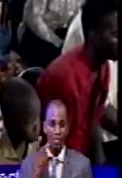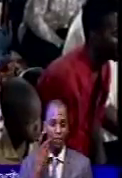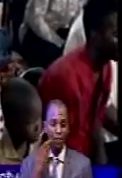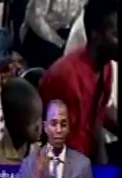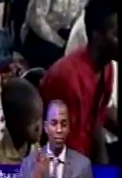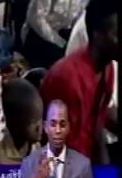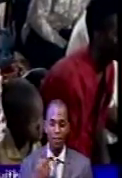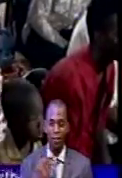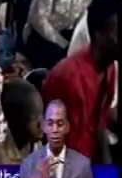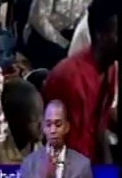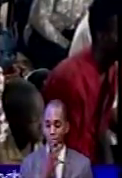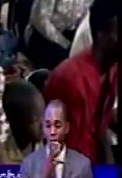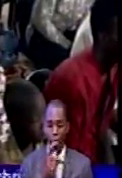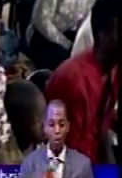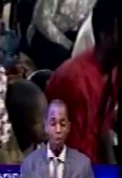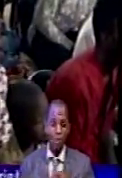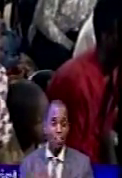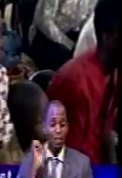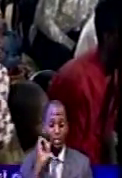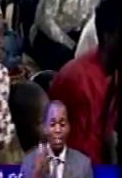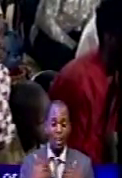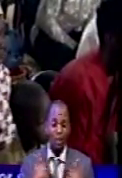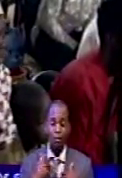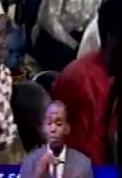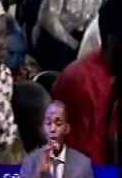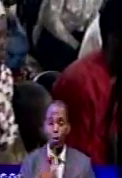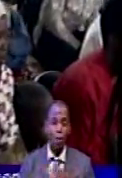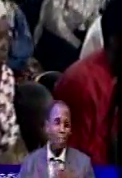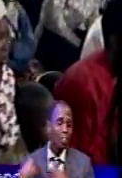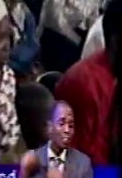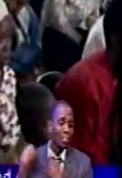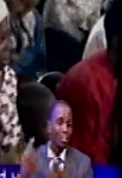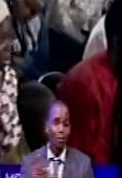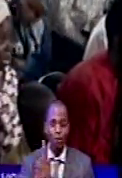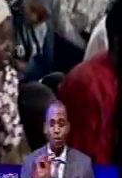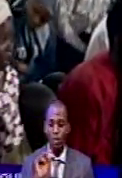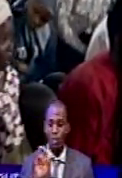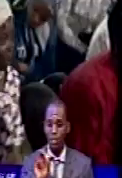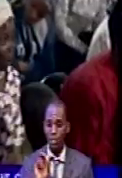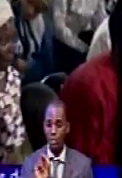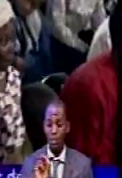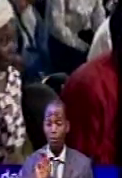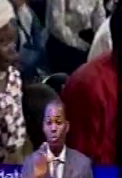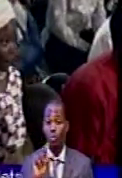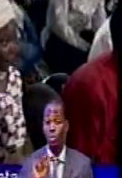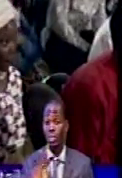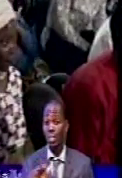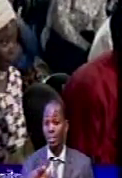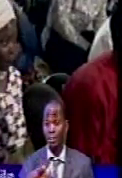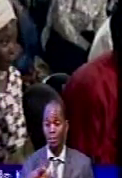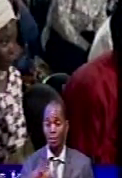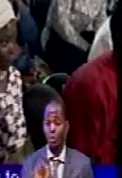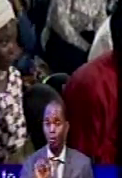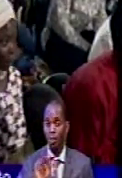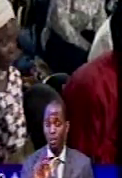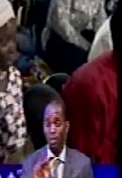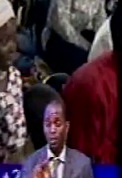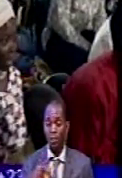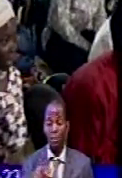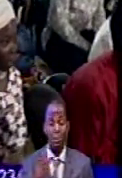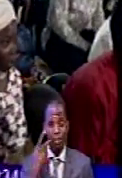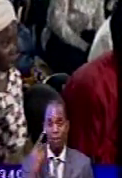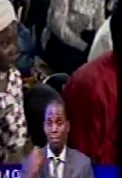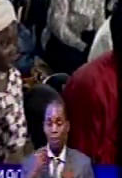under her stomach for over a year now. And she says, it looked like